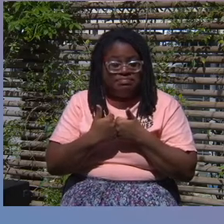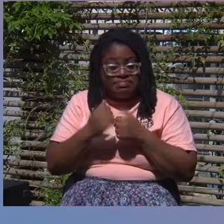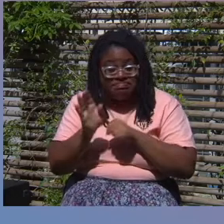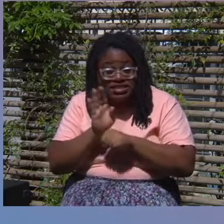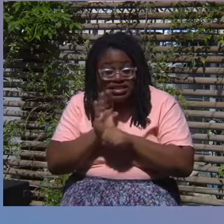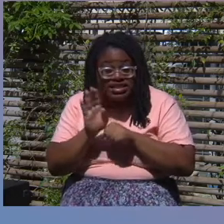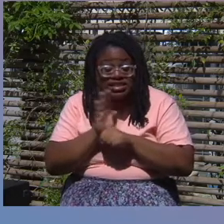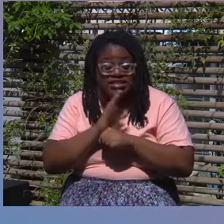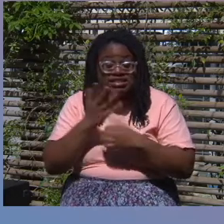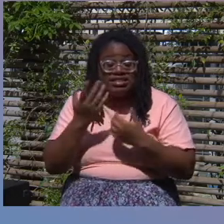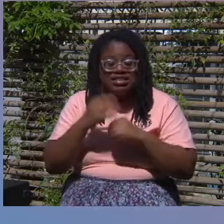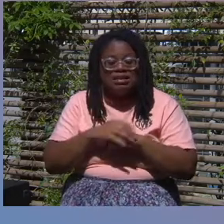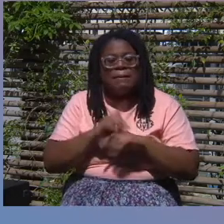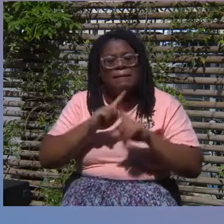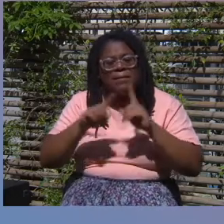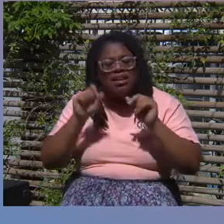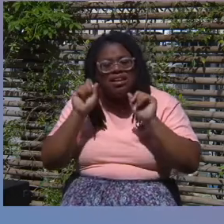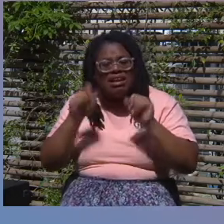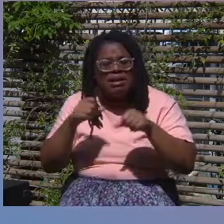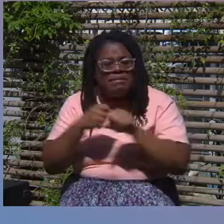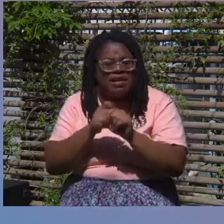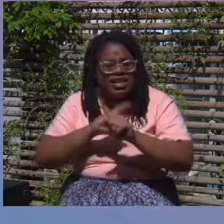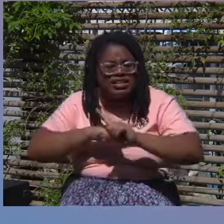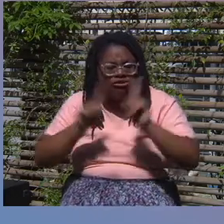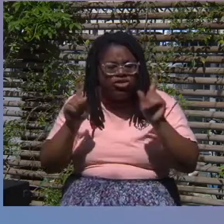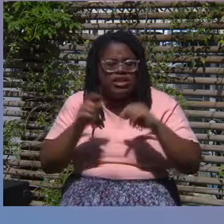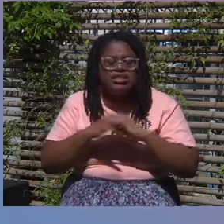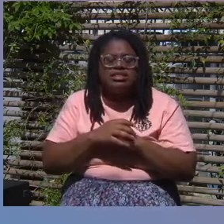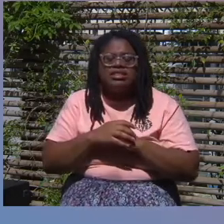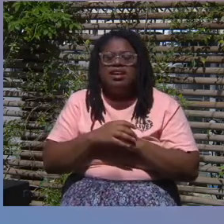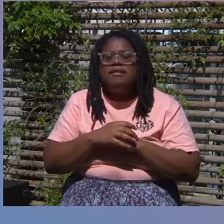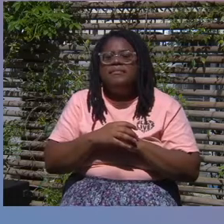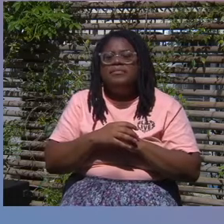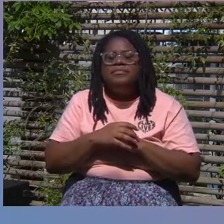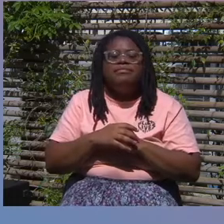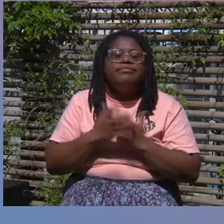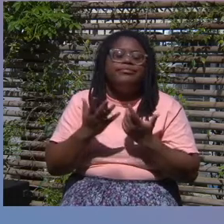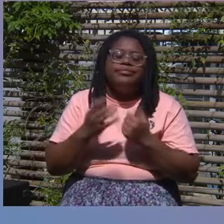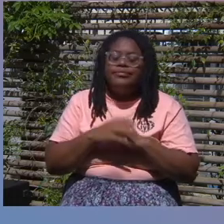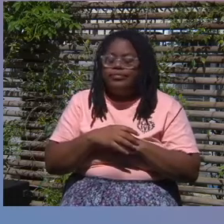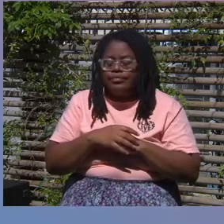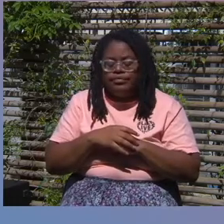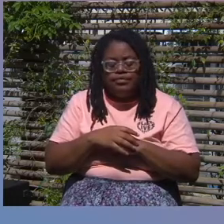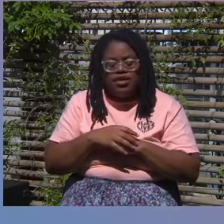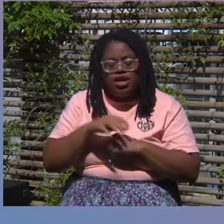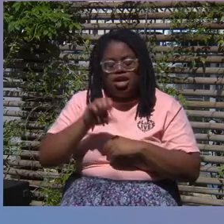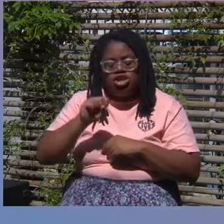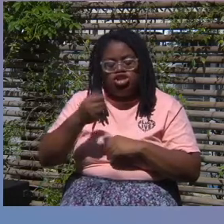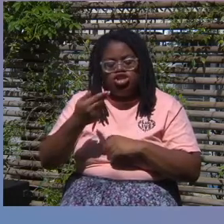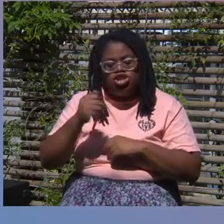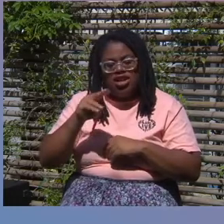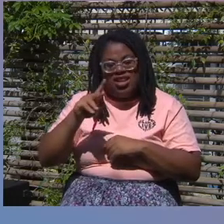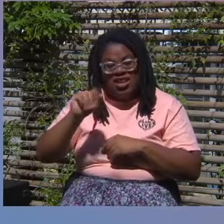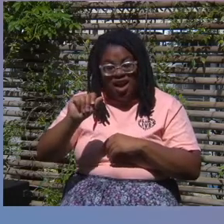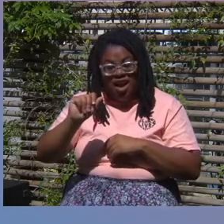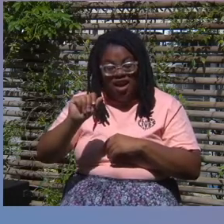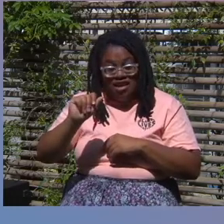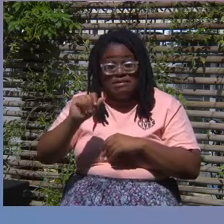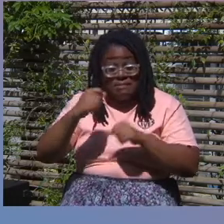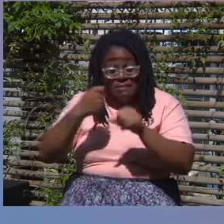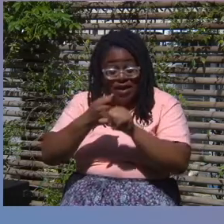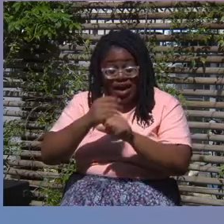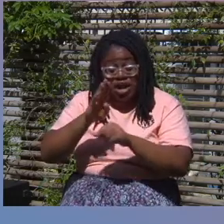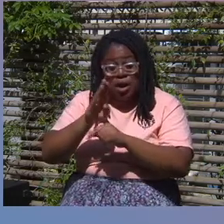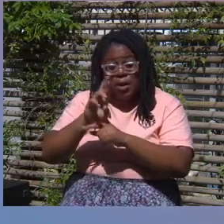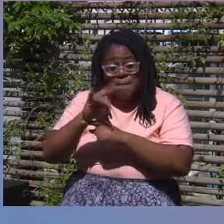business, but can make a difference. I mean, look at Shonda Rhimes took Bridgerton and took it and made it